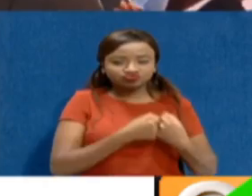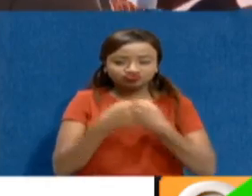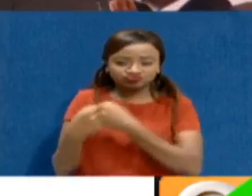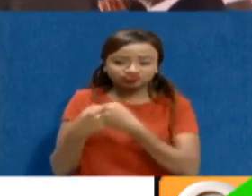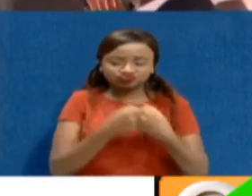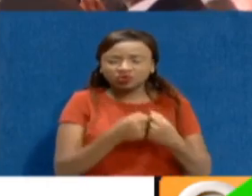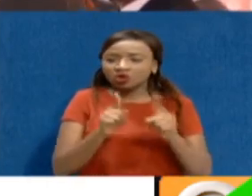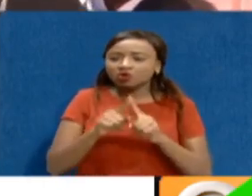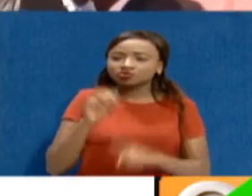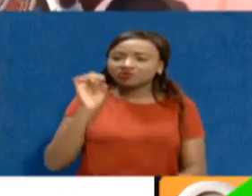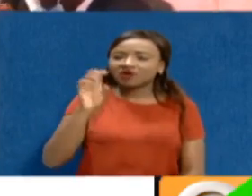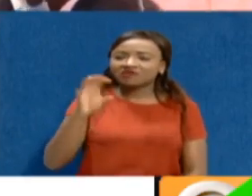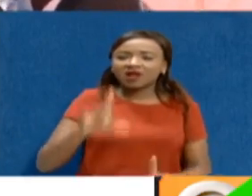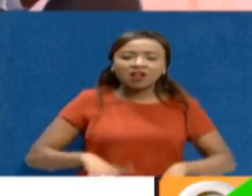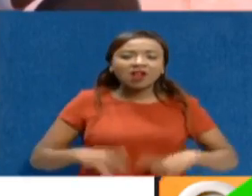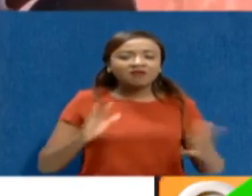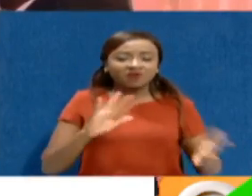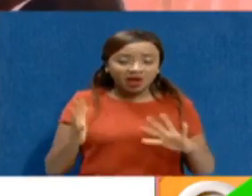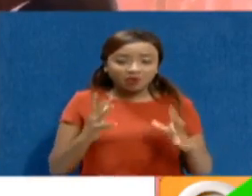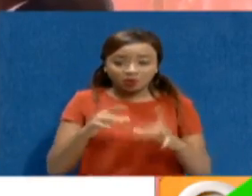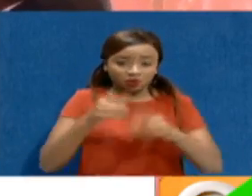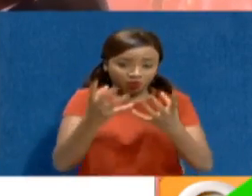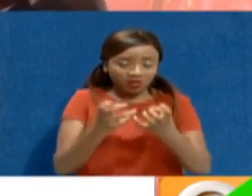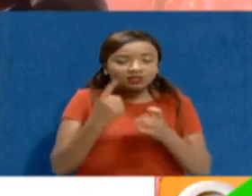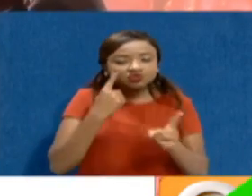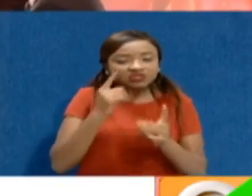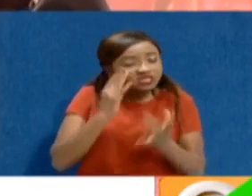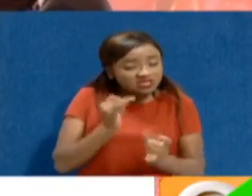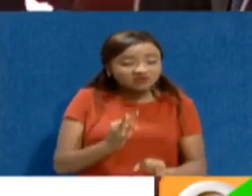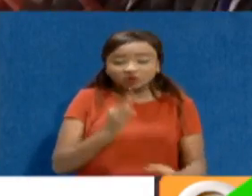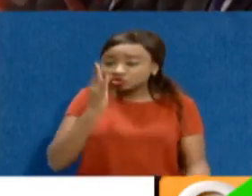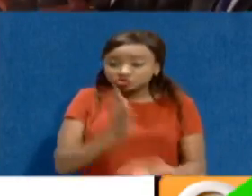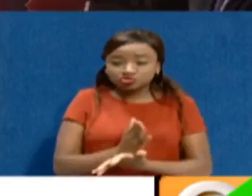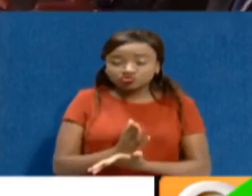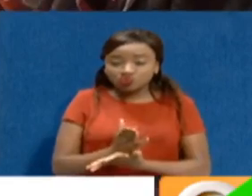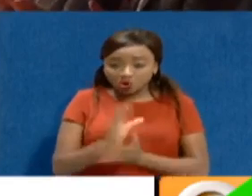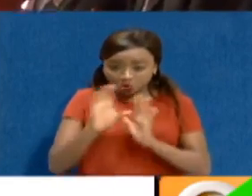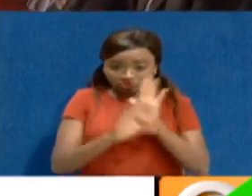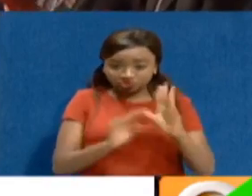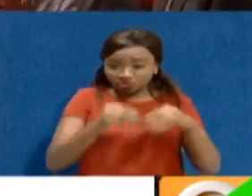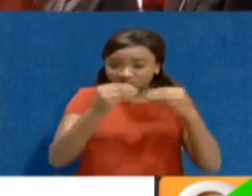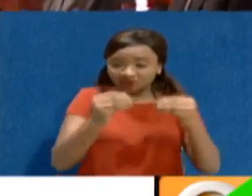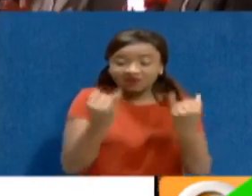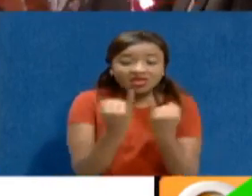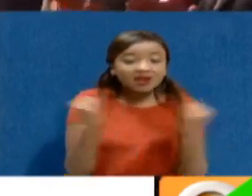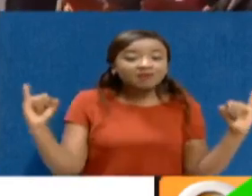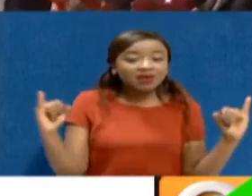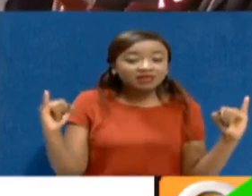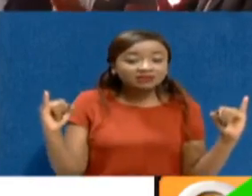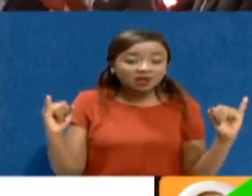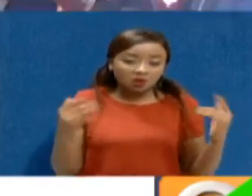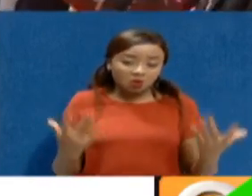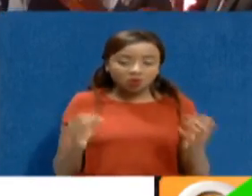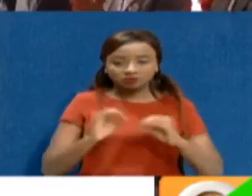the test to the future will continue to lie in how much of the independence granted by the Constitution is lived in